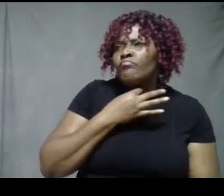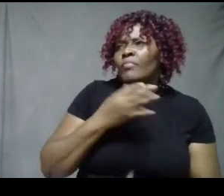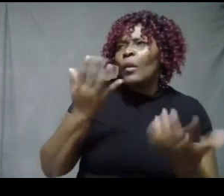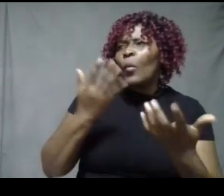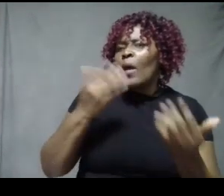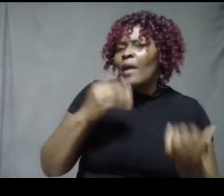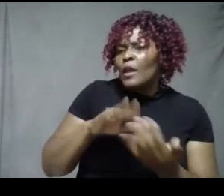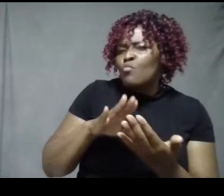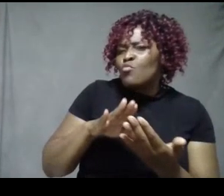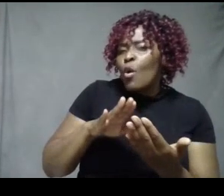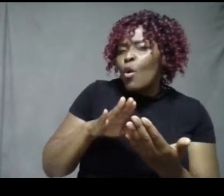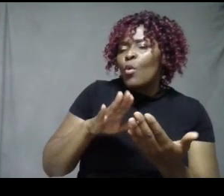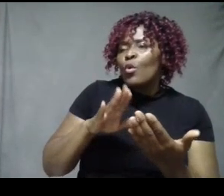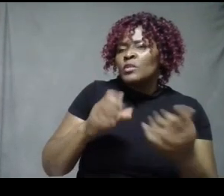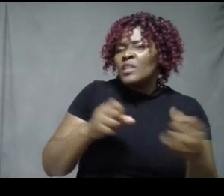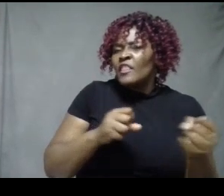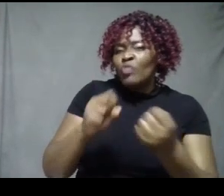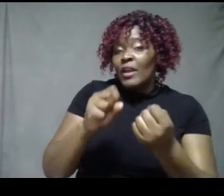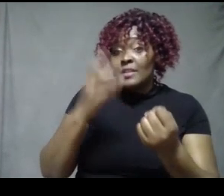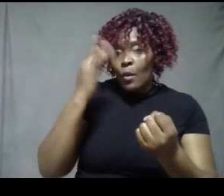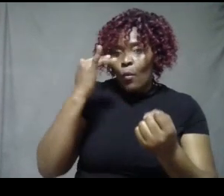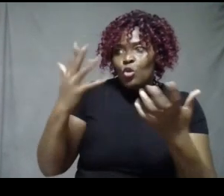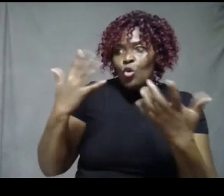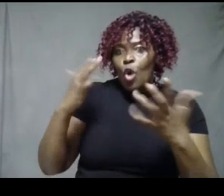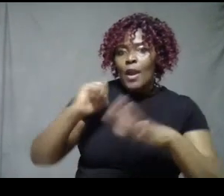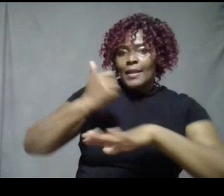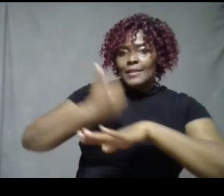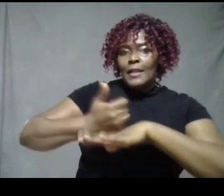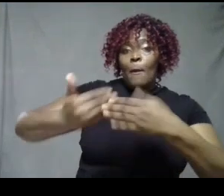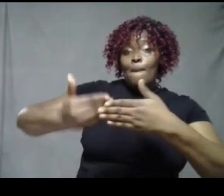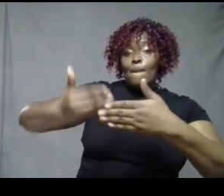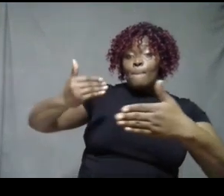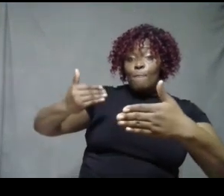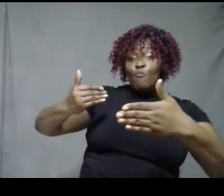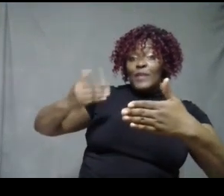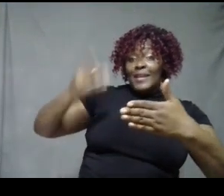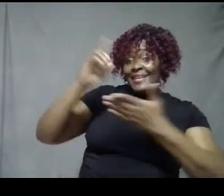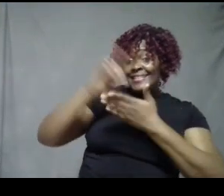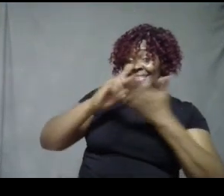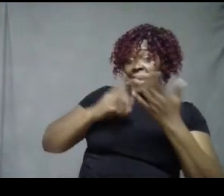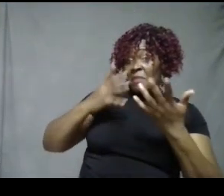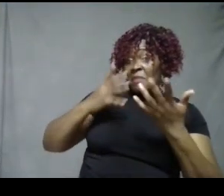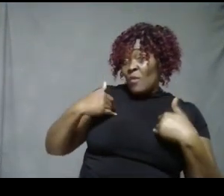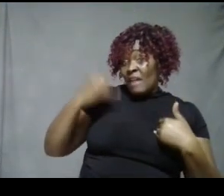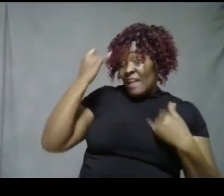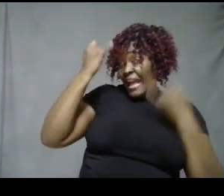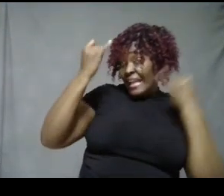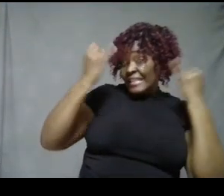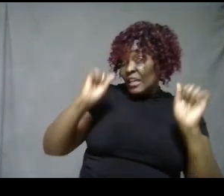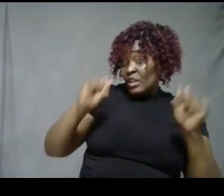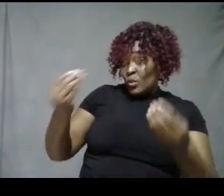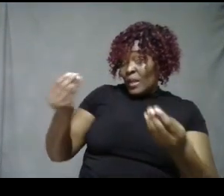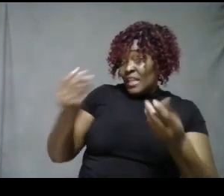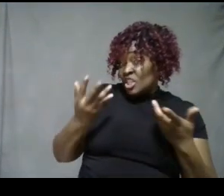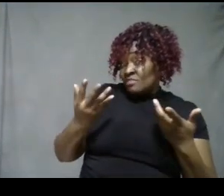be. Since you've already made a pre-design, you might have an idea that you could share with us, but I will